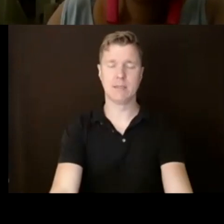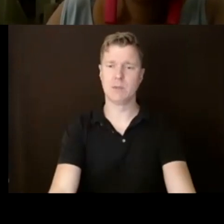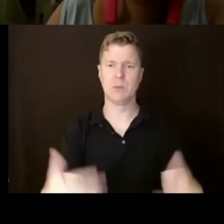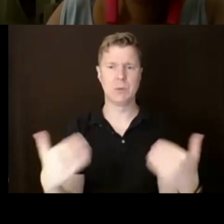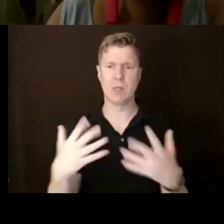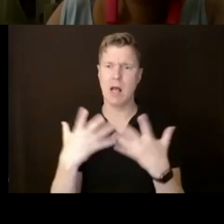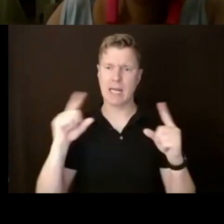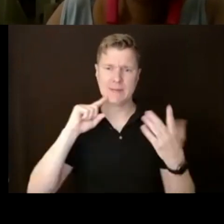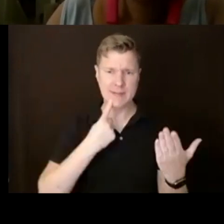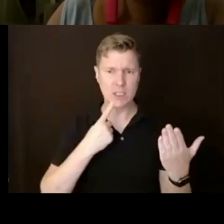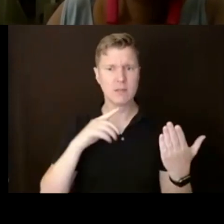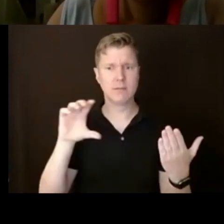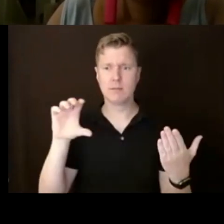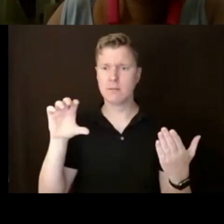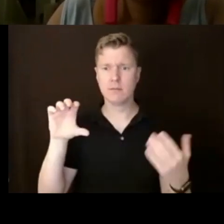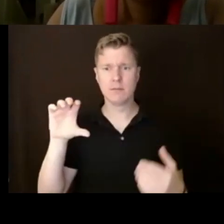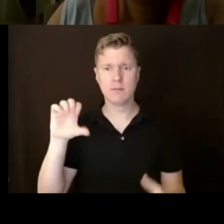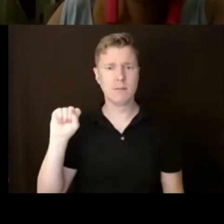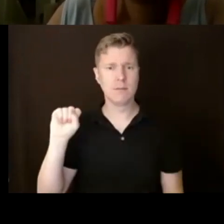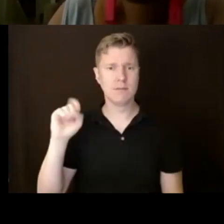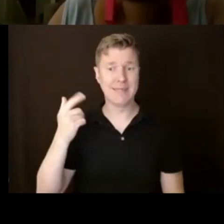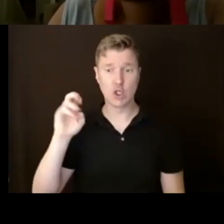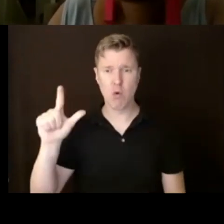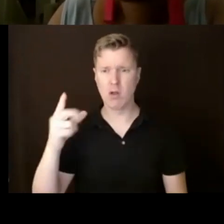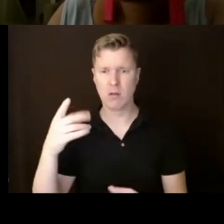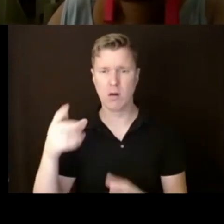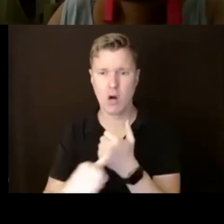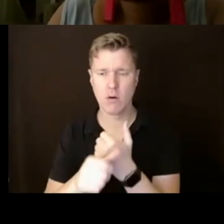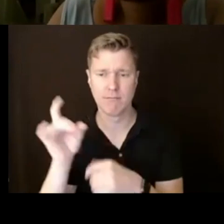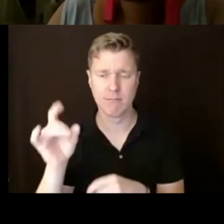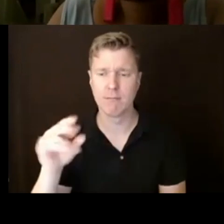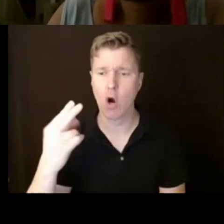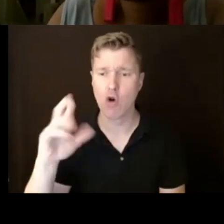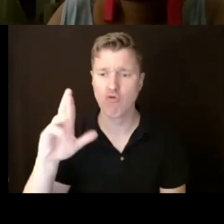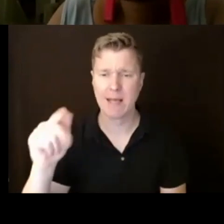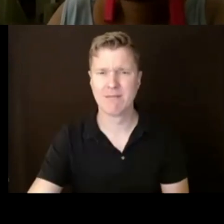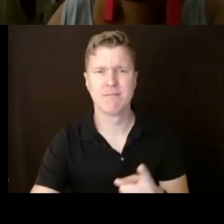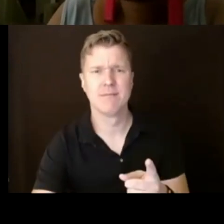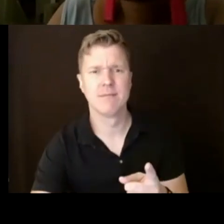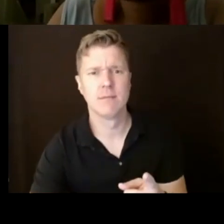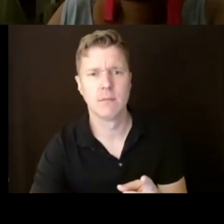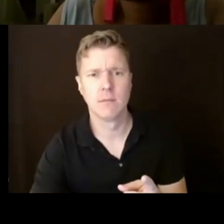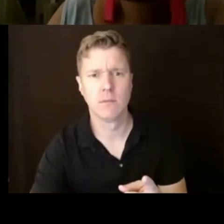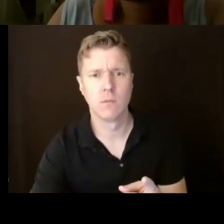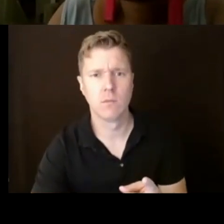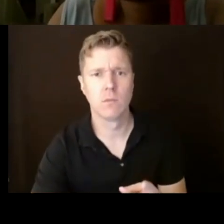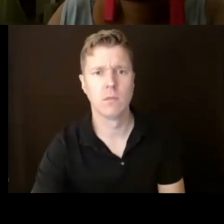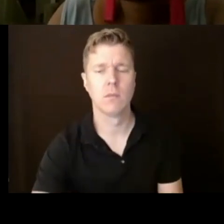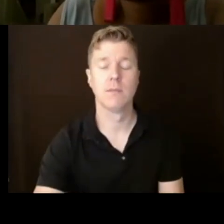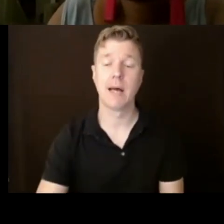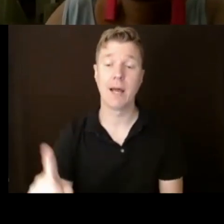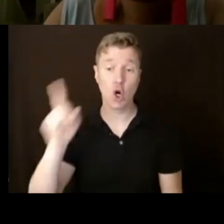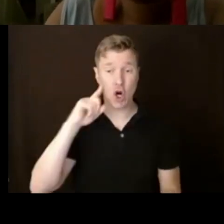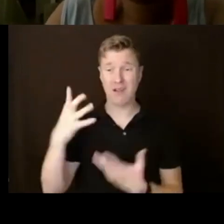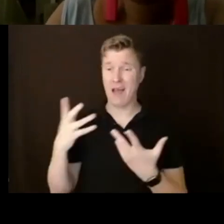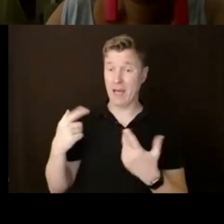severe sexual harassment. And when I went to report it, I received pushback from my boss, who was a